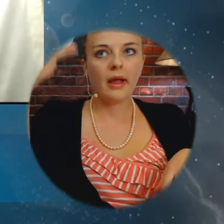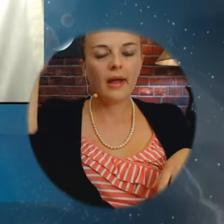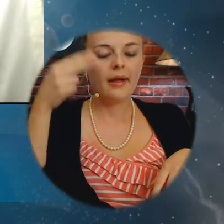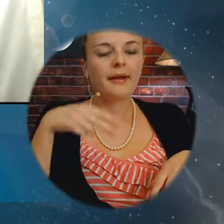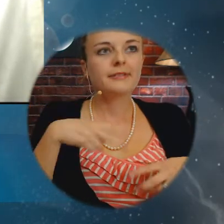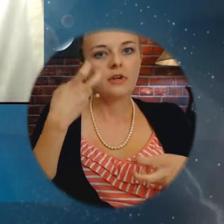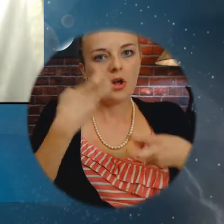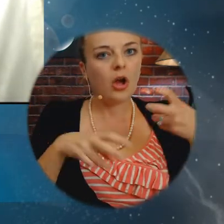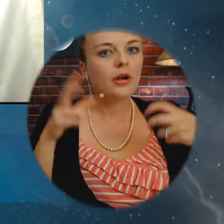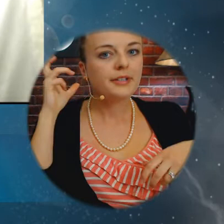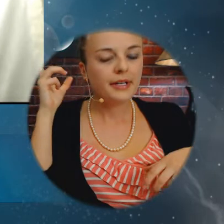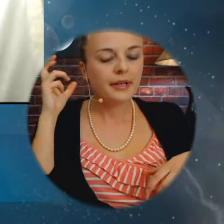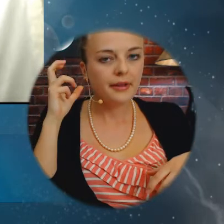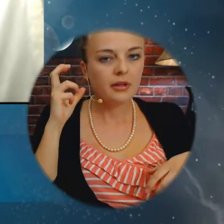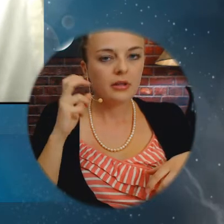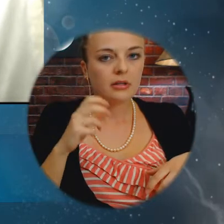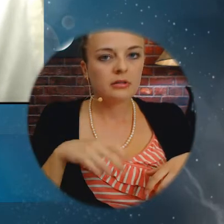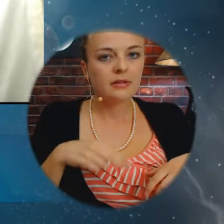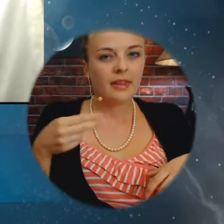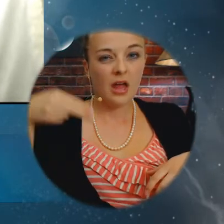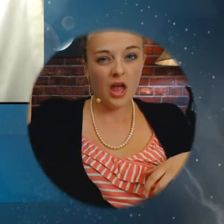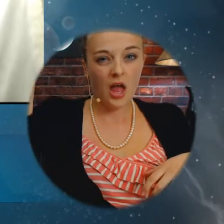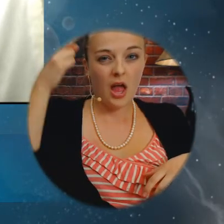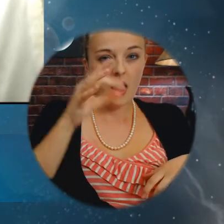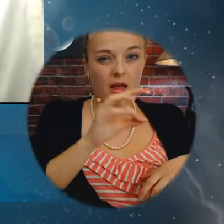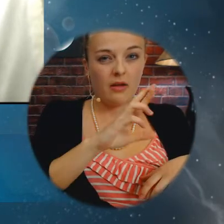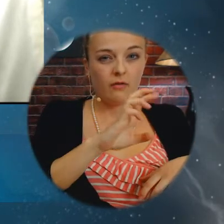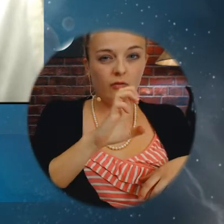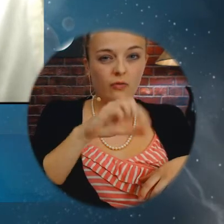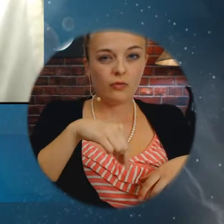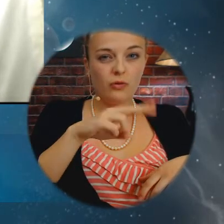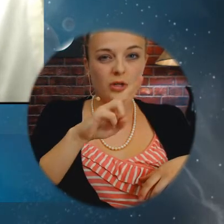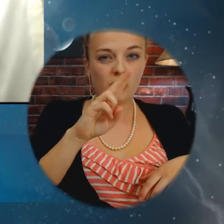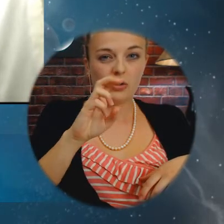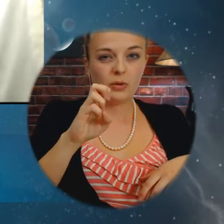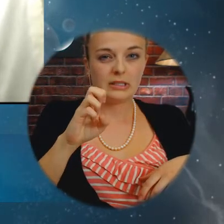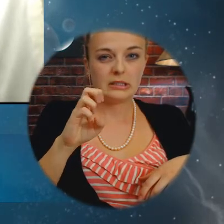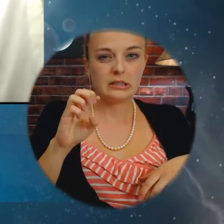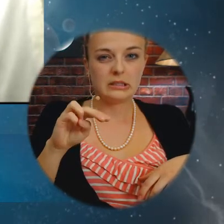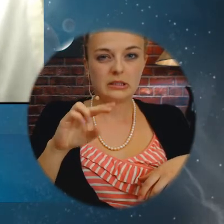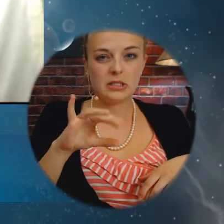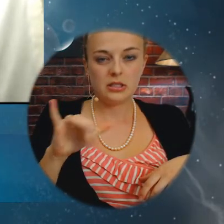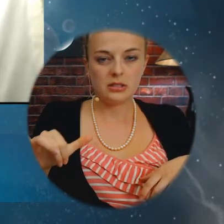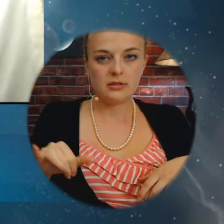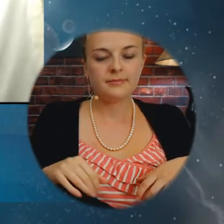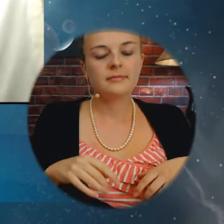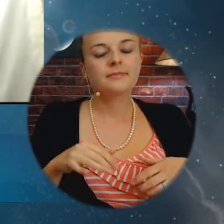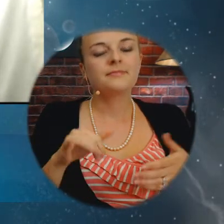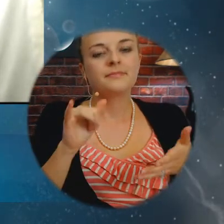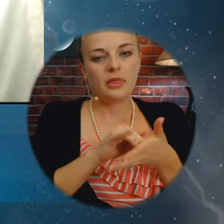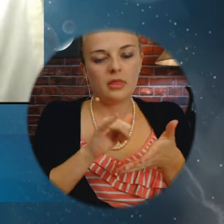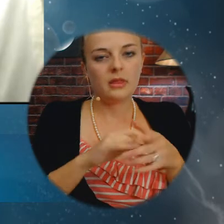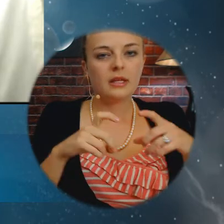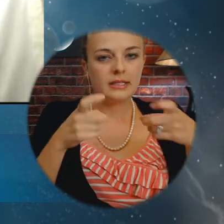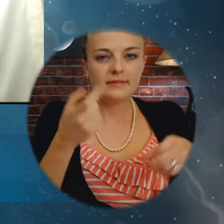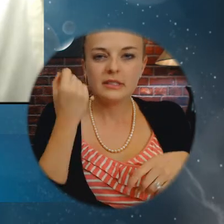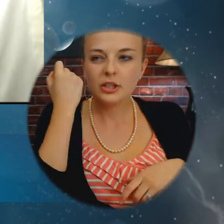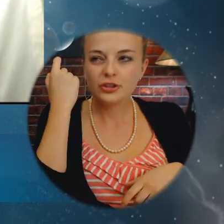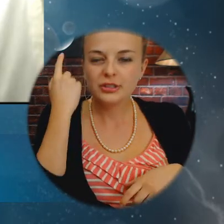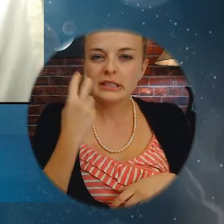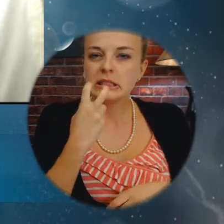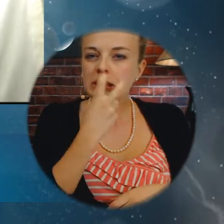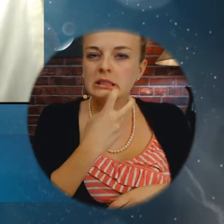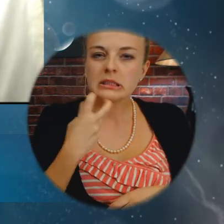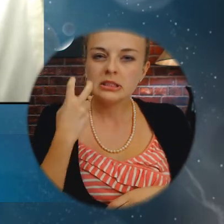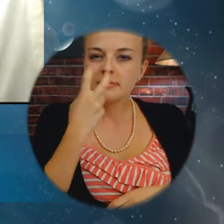going on a person who's hearing impaired are those high frequencies. And that's really what gives you your understanding in speech. Okay. So consonants